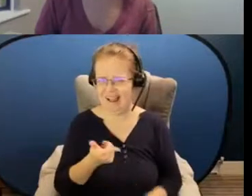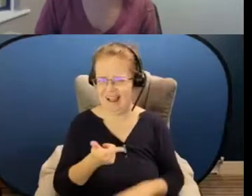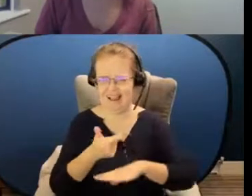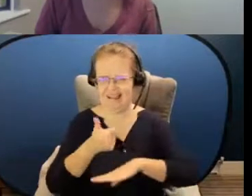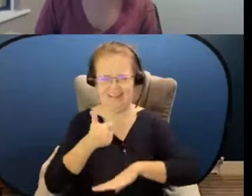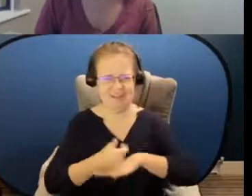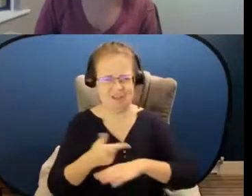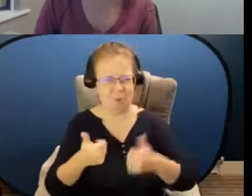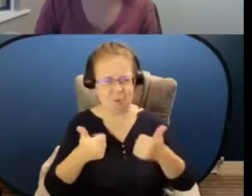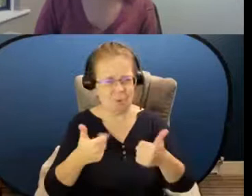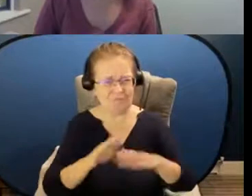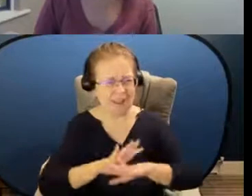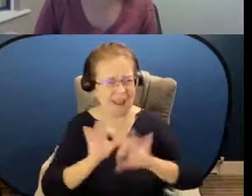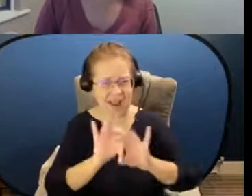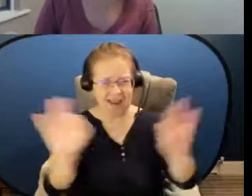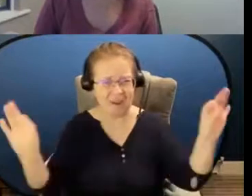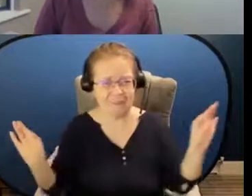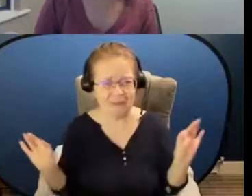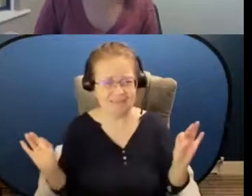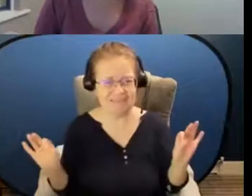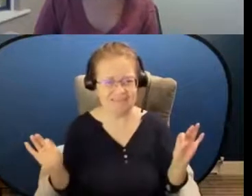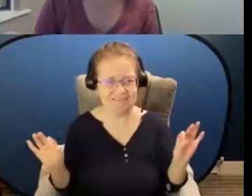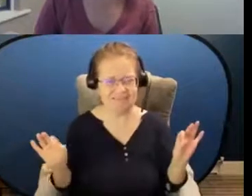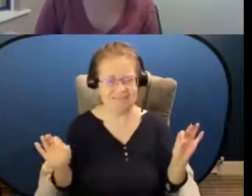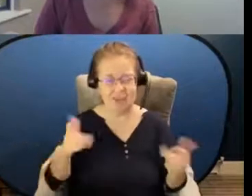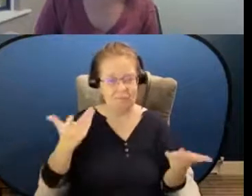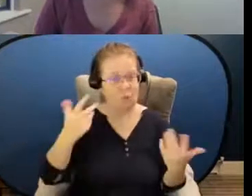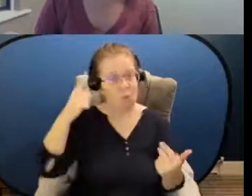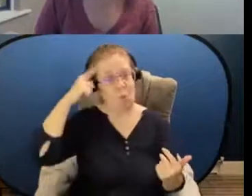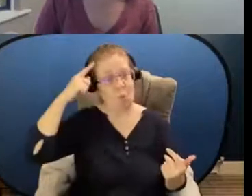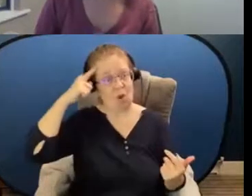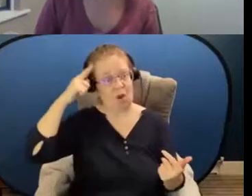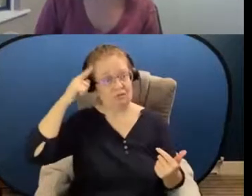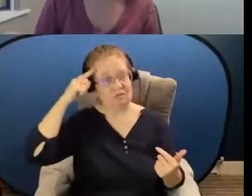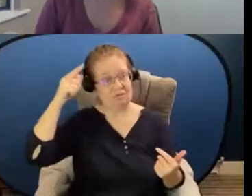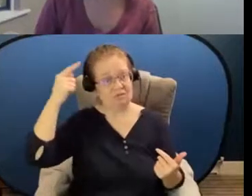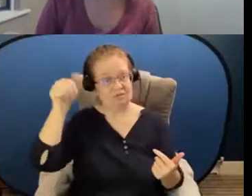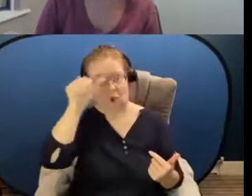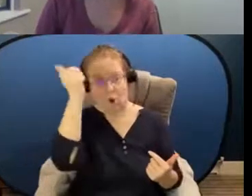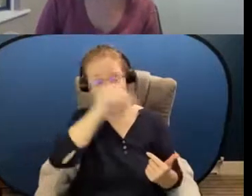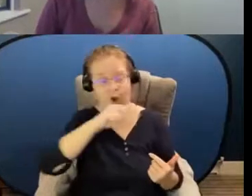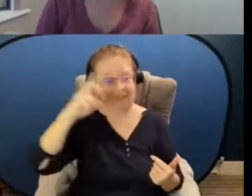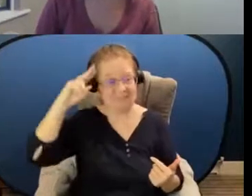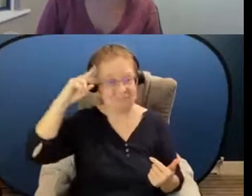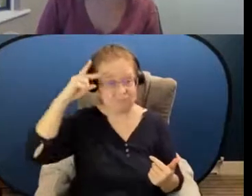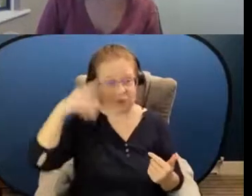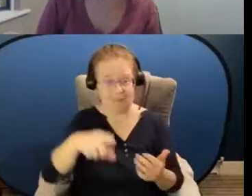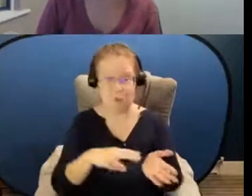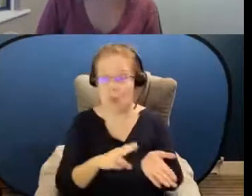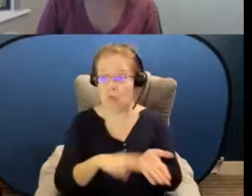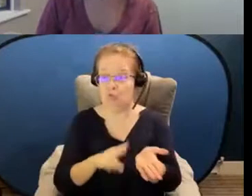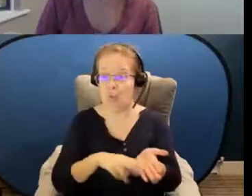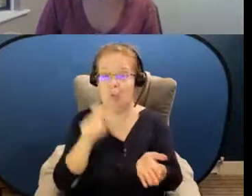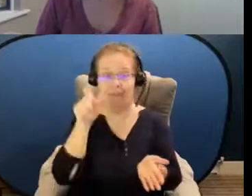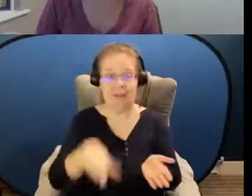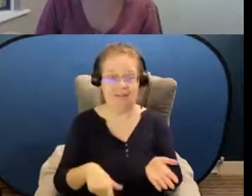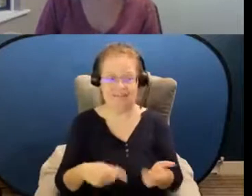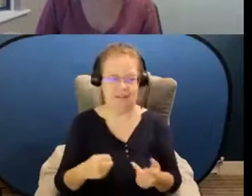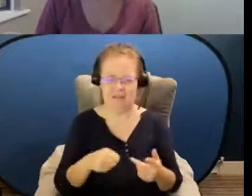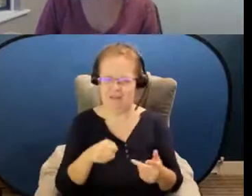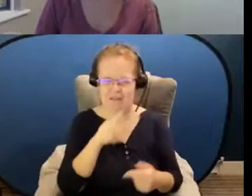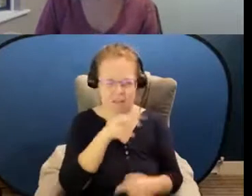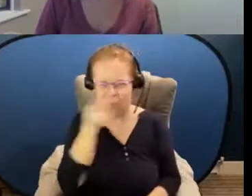for anybody, you know, there, or cognitive disabilities there too, or just a normal person having to look back and forth? Is it